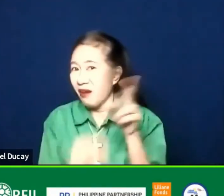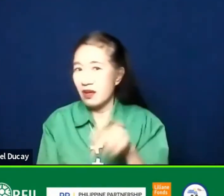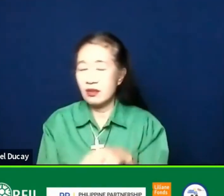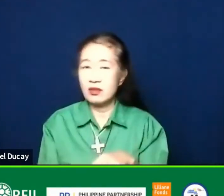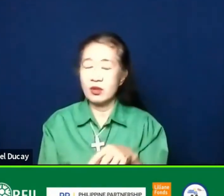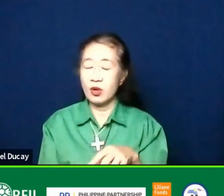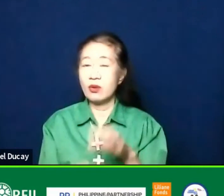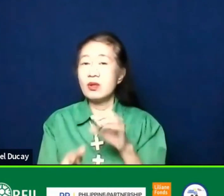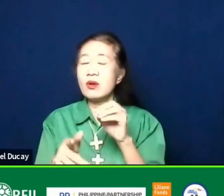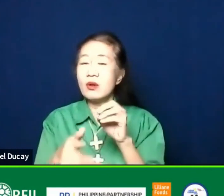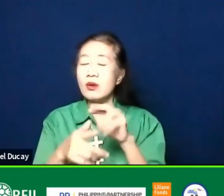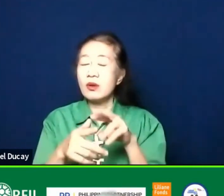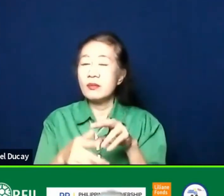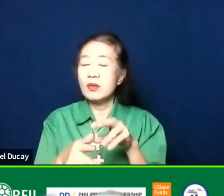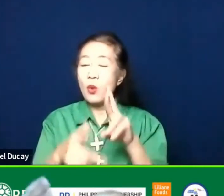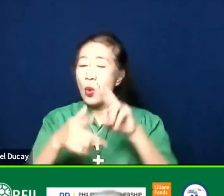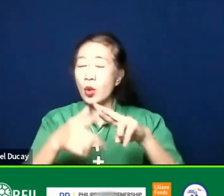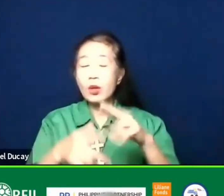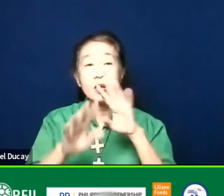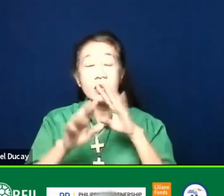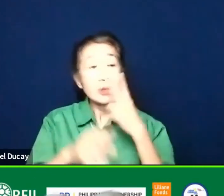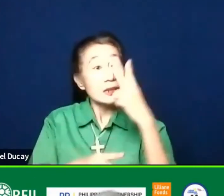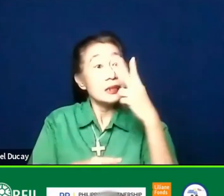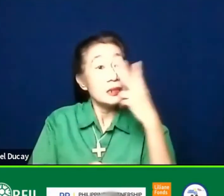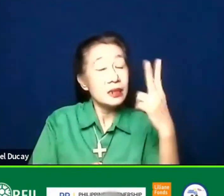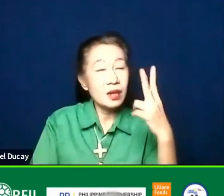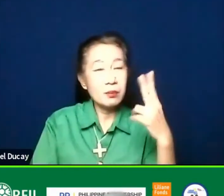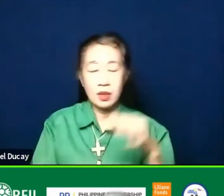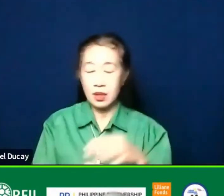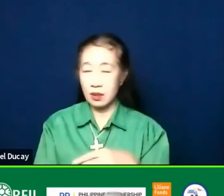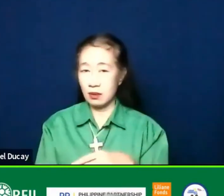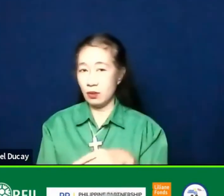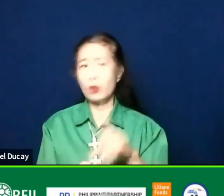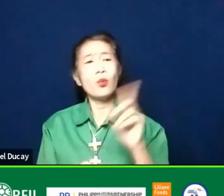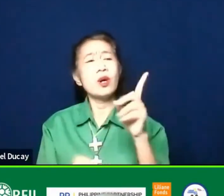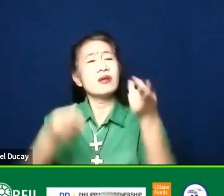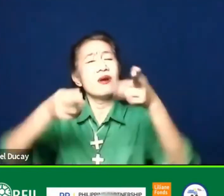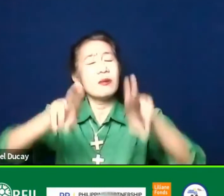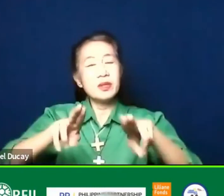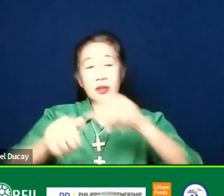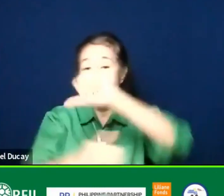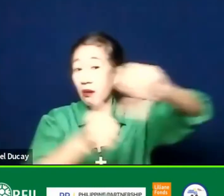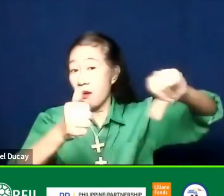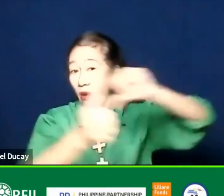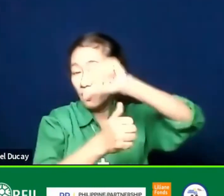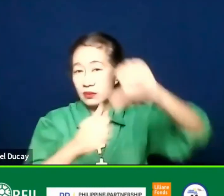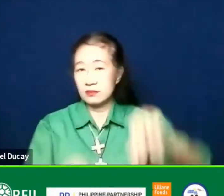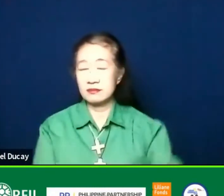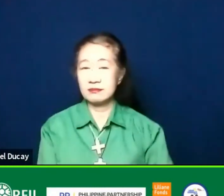sense of vision mo is open, hindi naka-close or hindi natatakpan. At least nakikita mo what's happening around you.